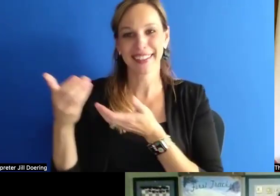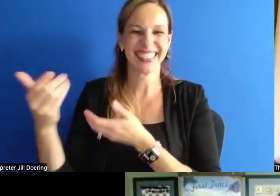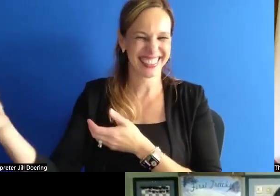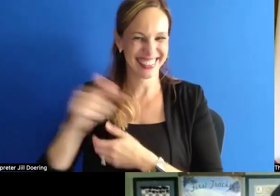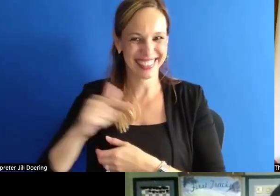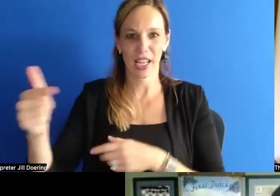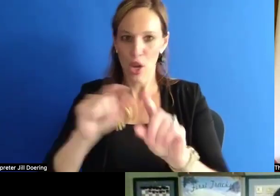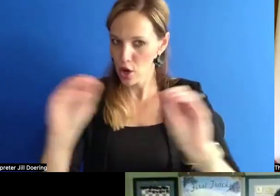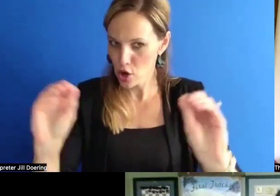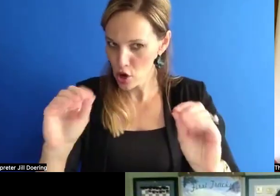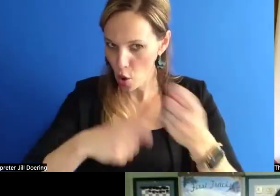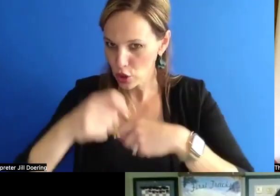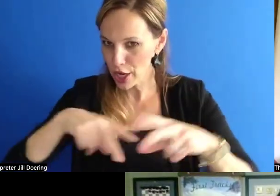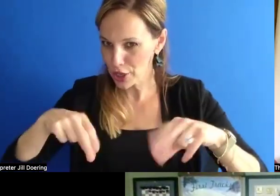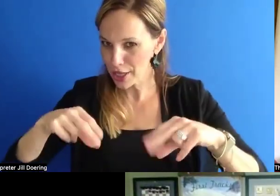changing diapers. You're good.